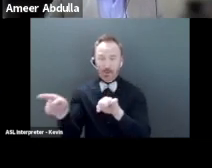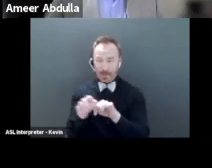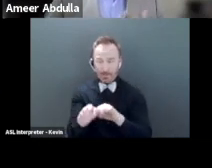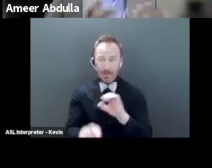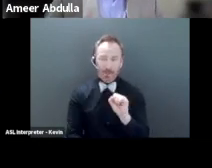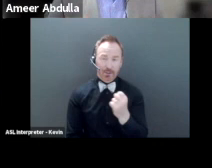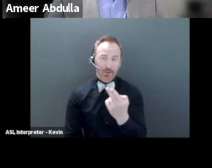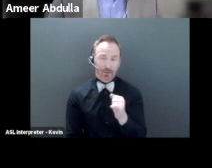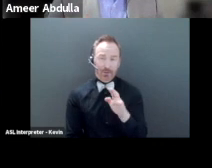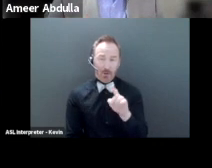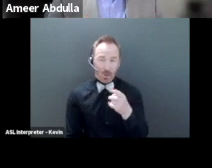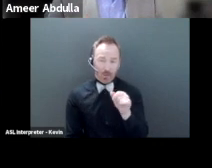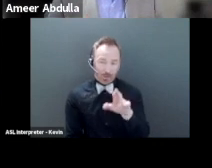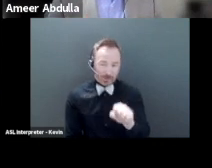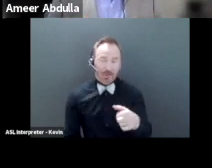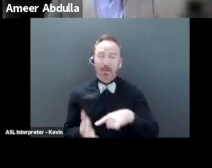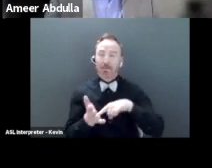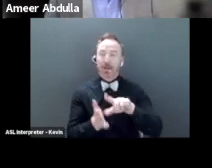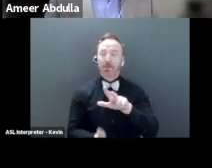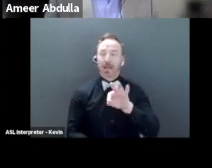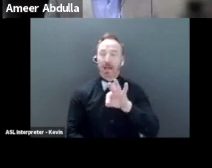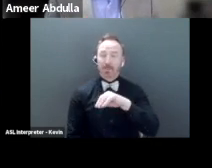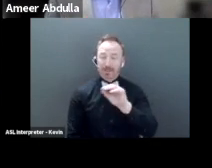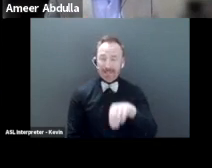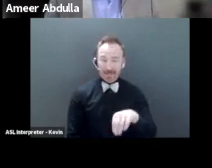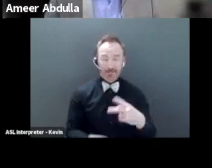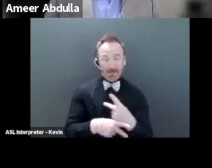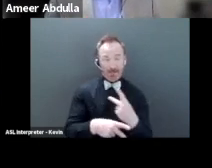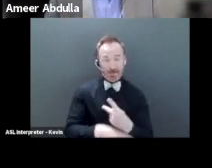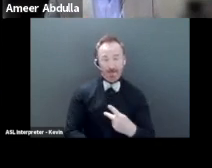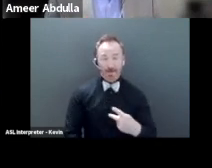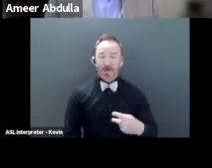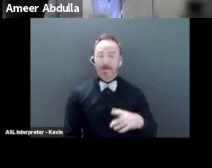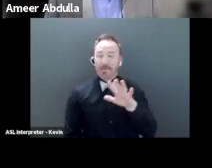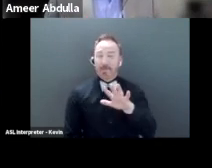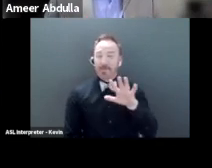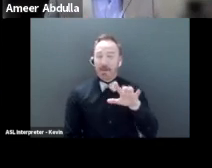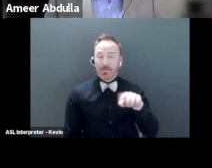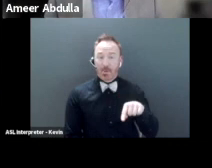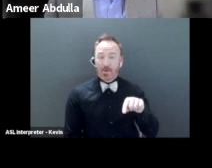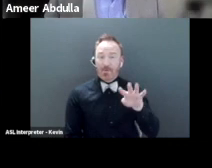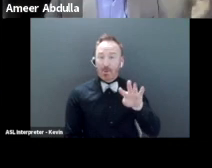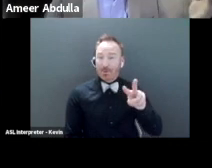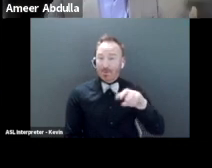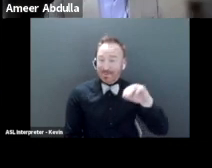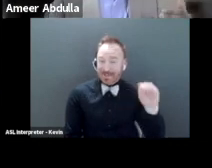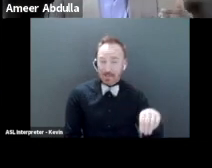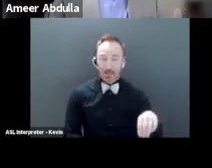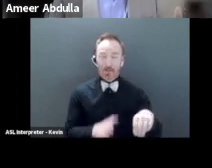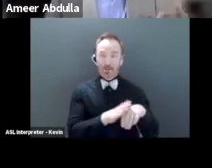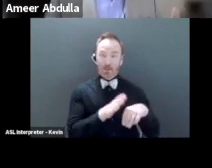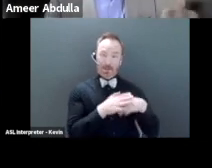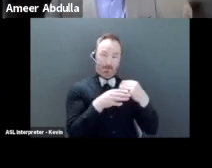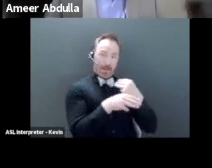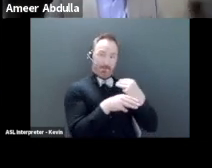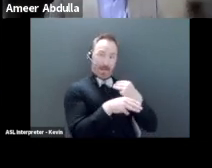39%, and lo and behold, the residual is 55.42%. So on a pure arithmetic basis, salary